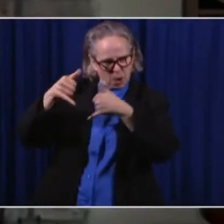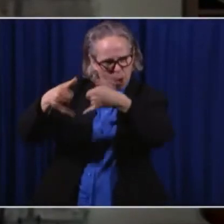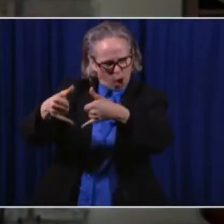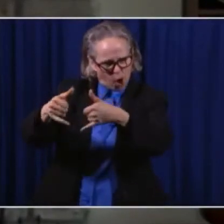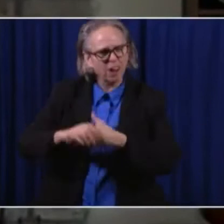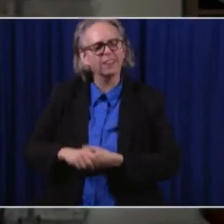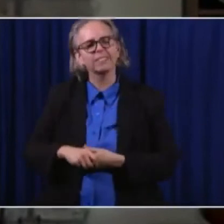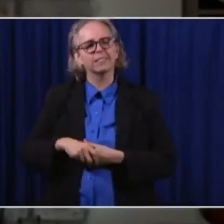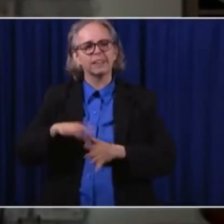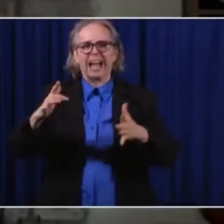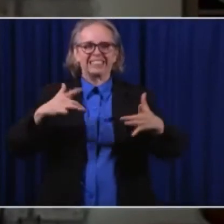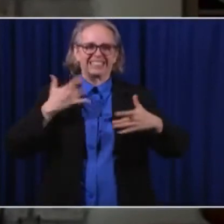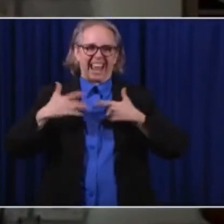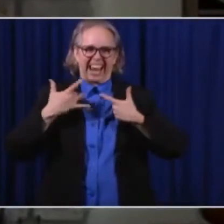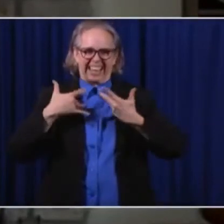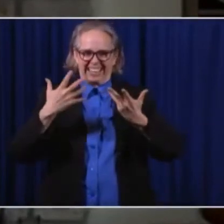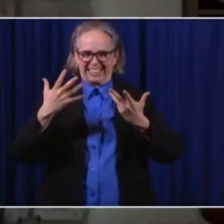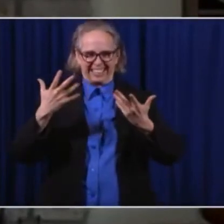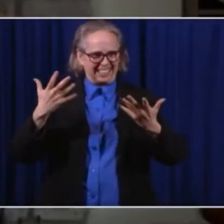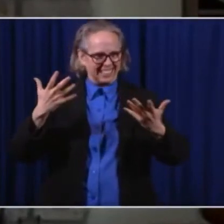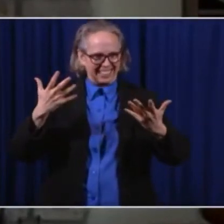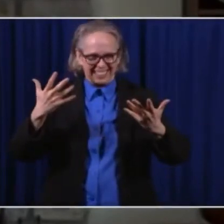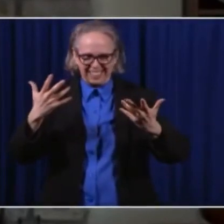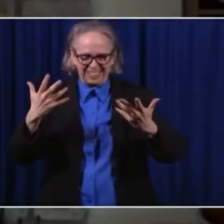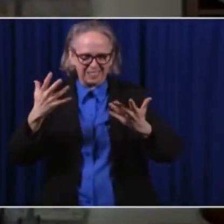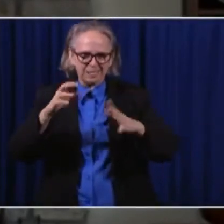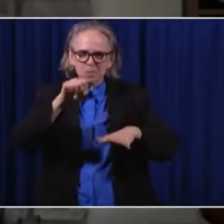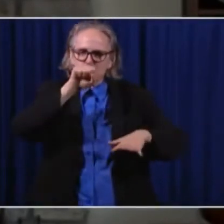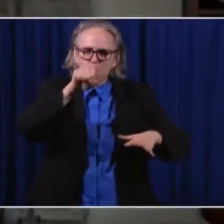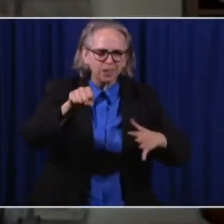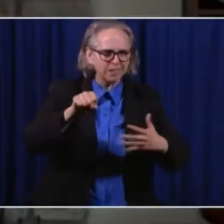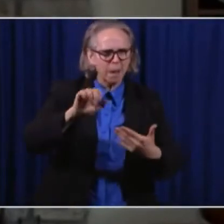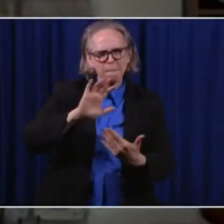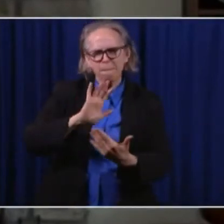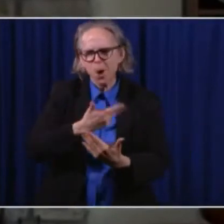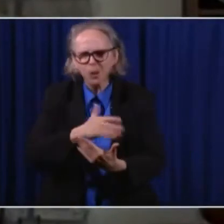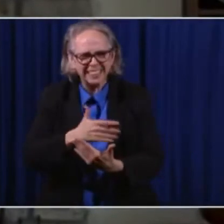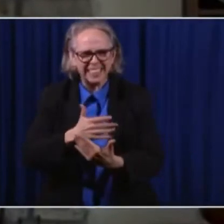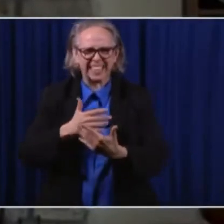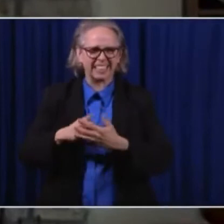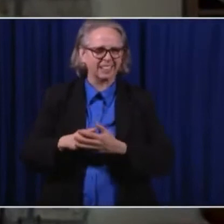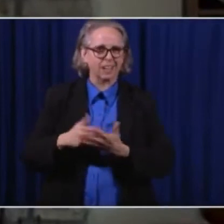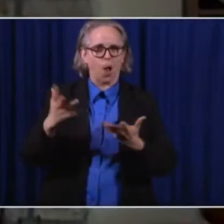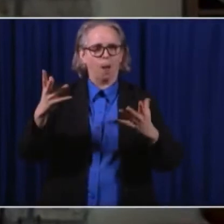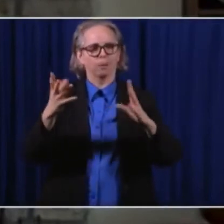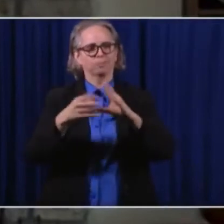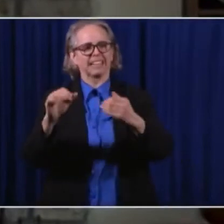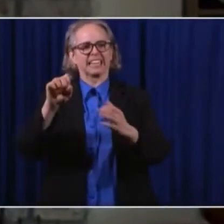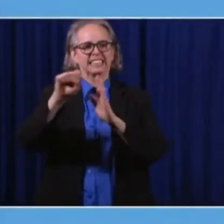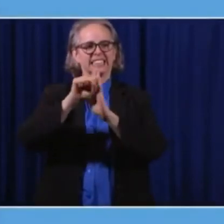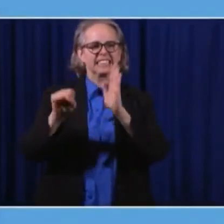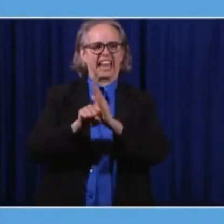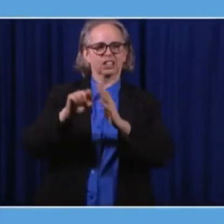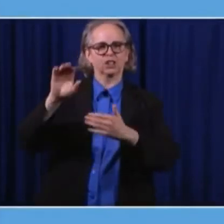to improvise. Dave plays our state song, Beautiful Ohio. And let's listen.